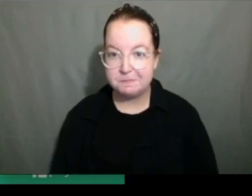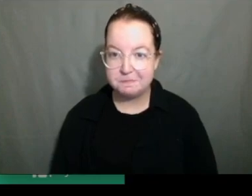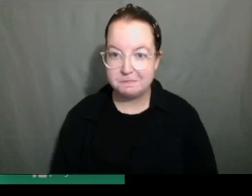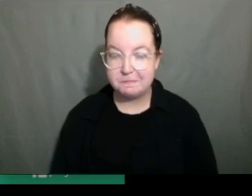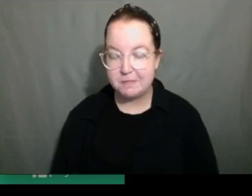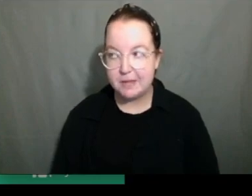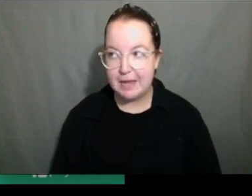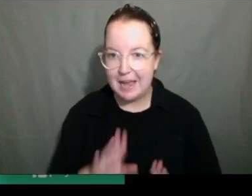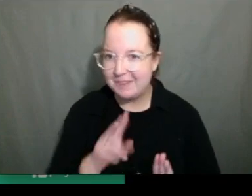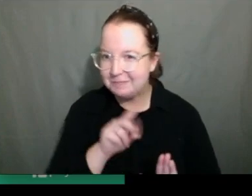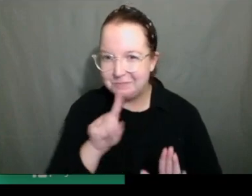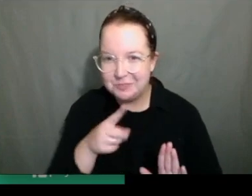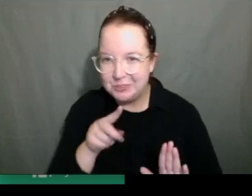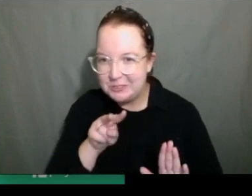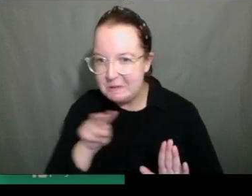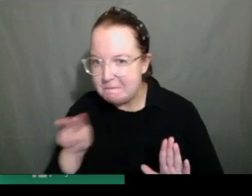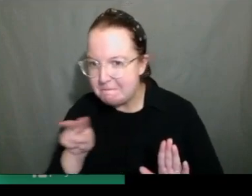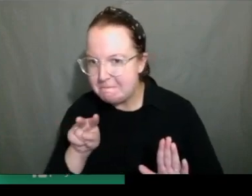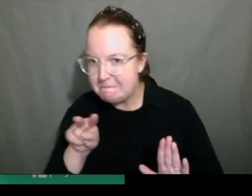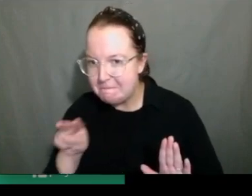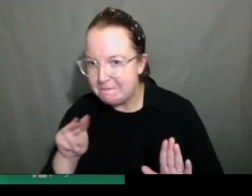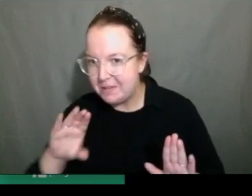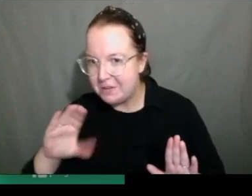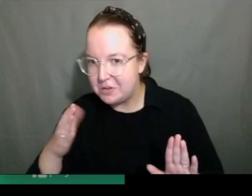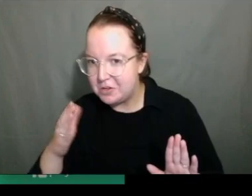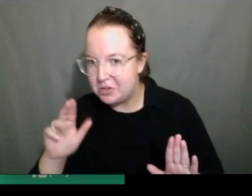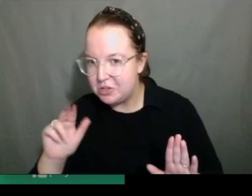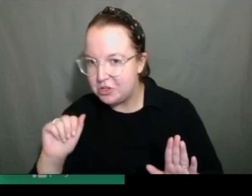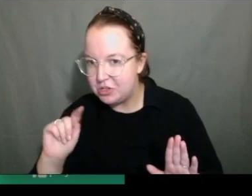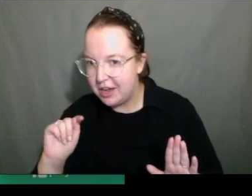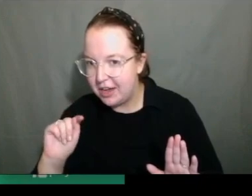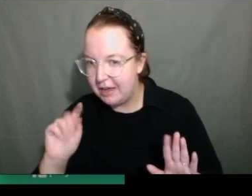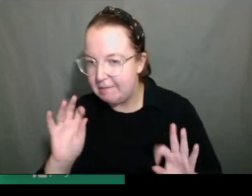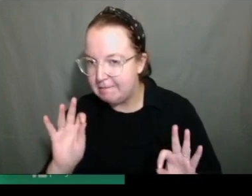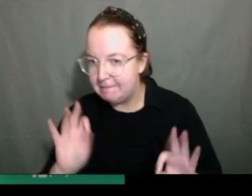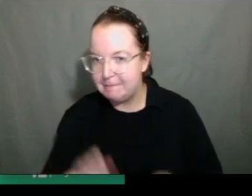Just double checking the chat real quick. All